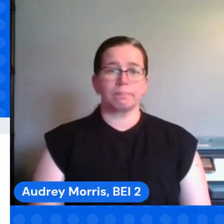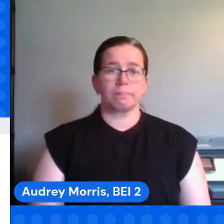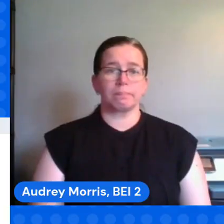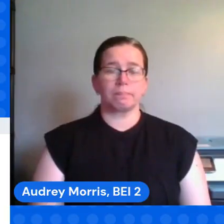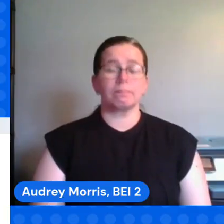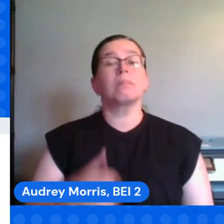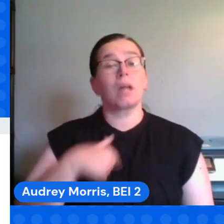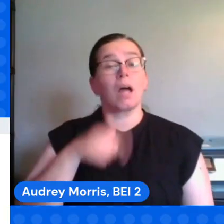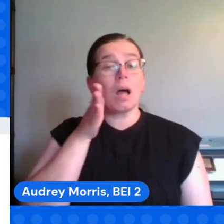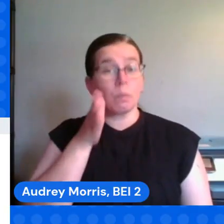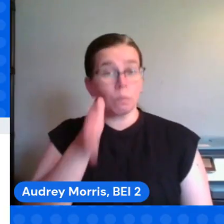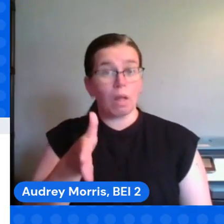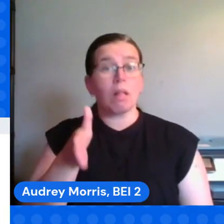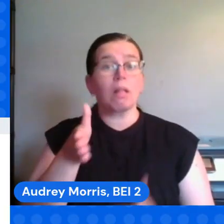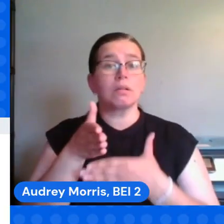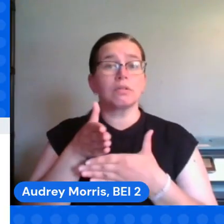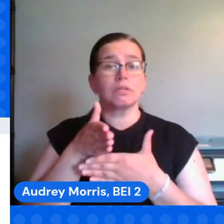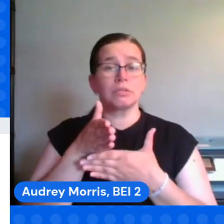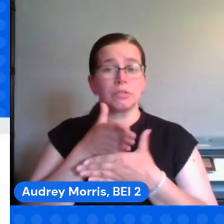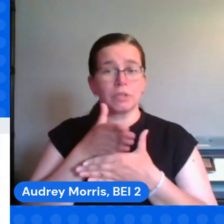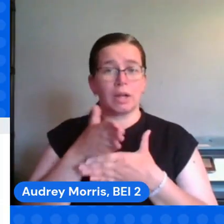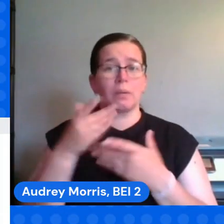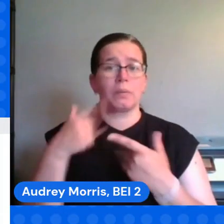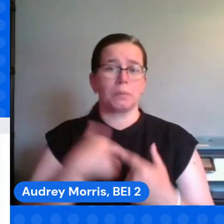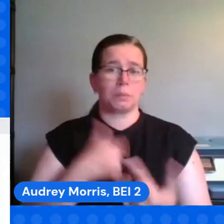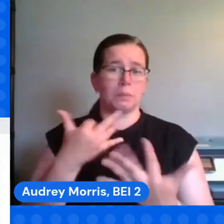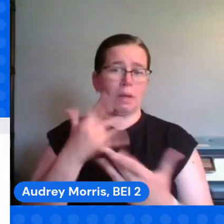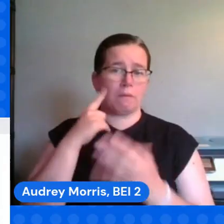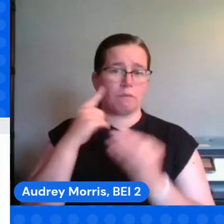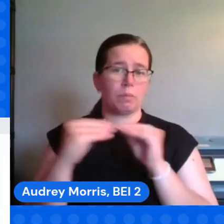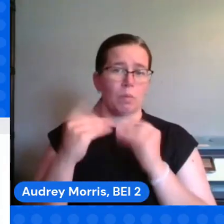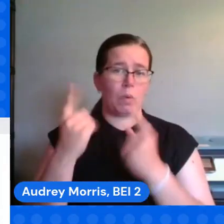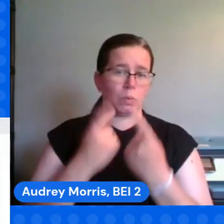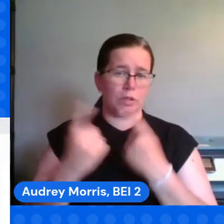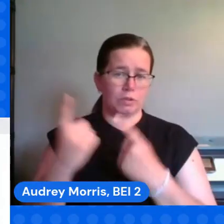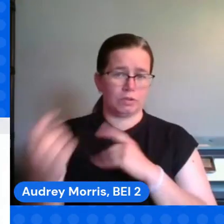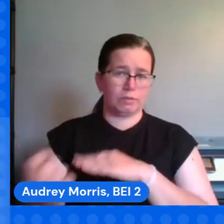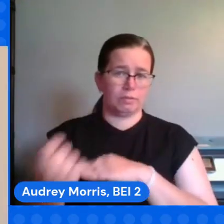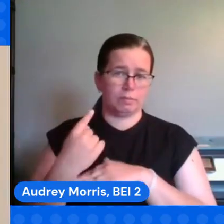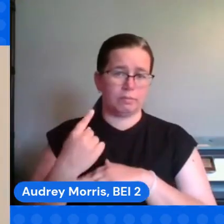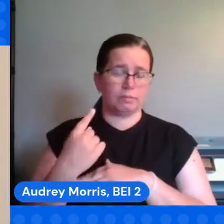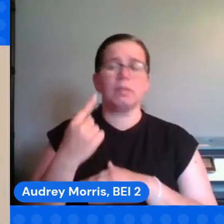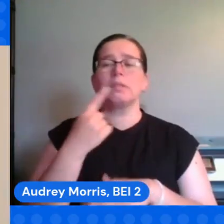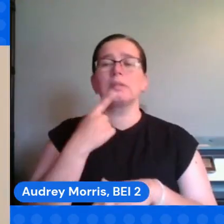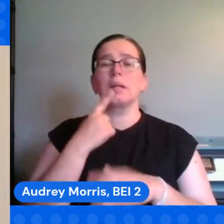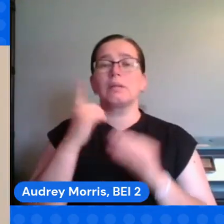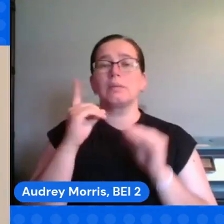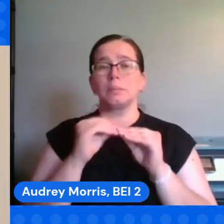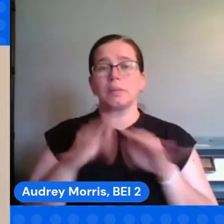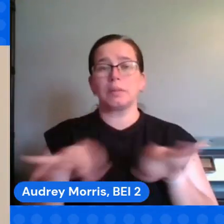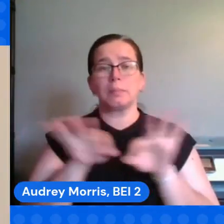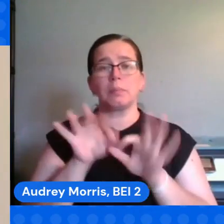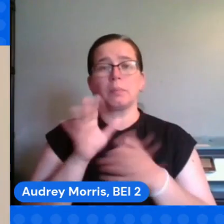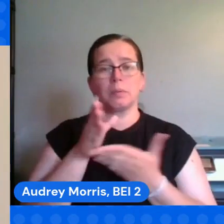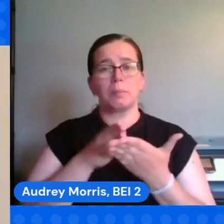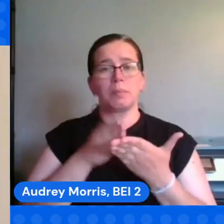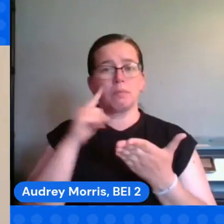I will share while we're waiting on additional questions. I think another key component of this for me that was